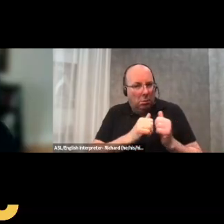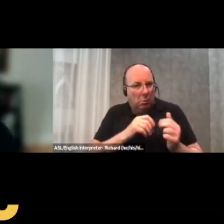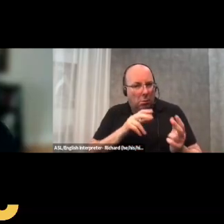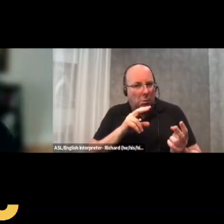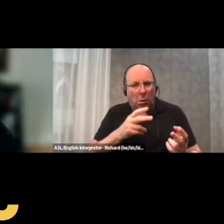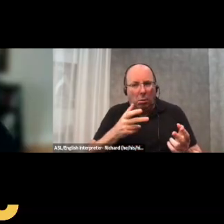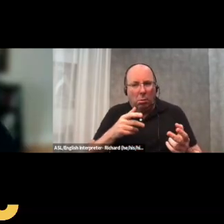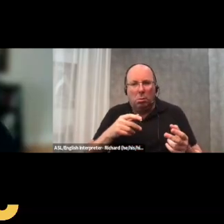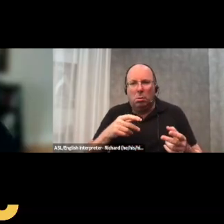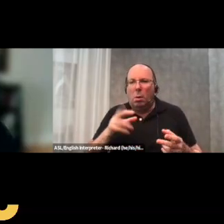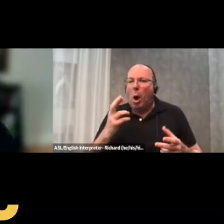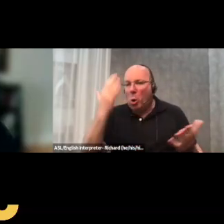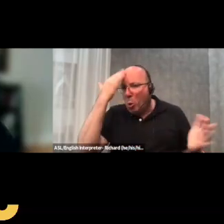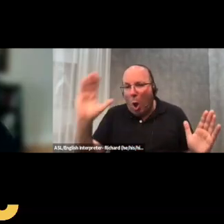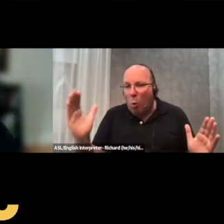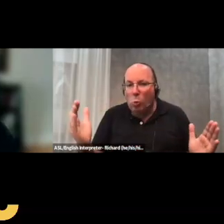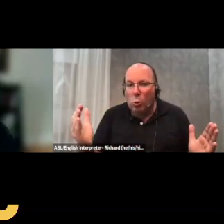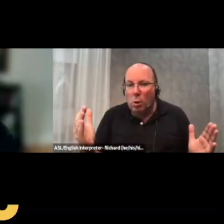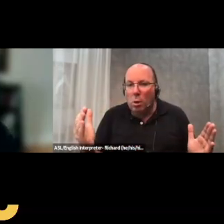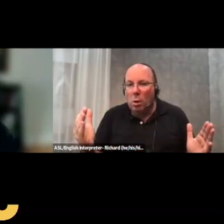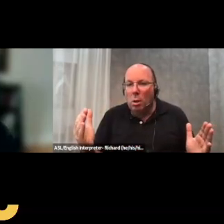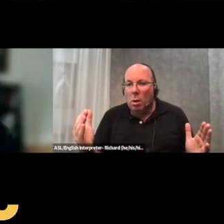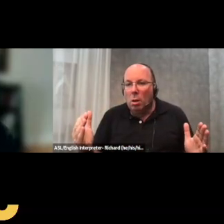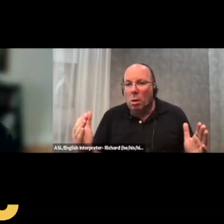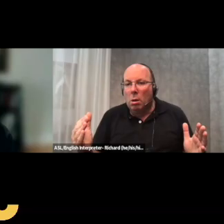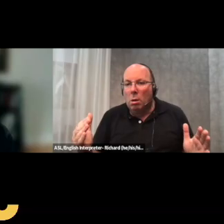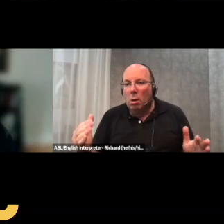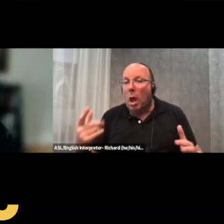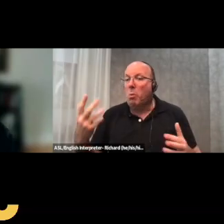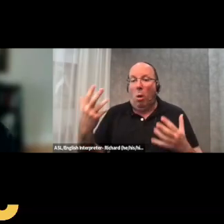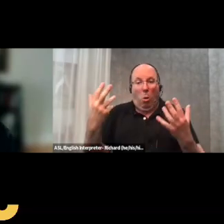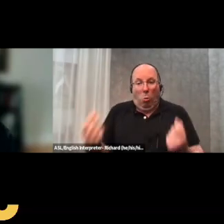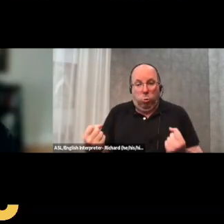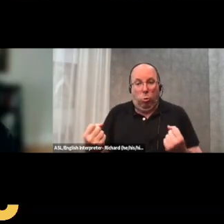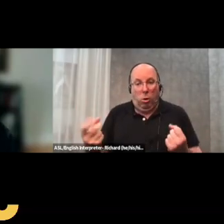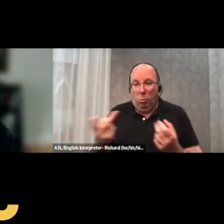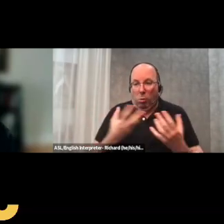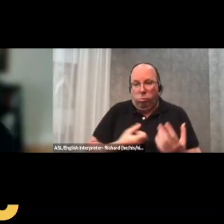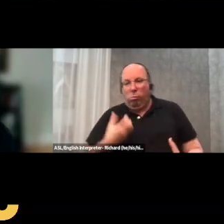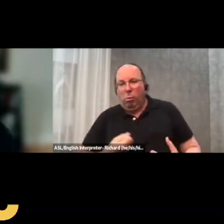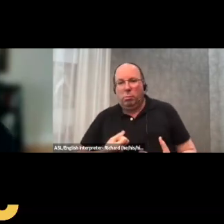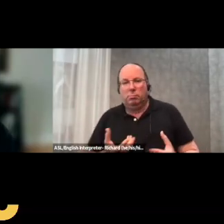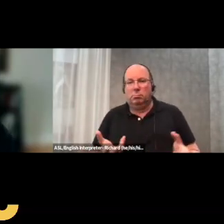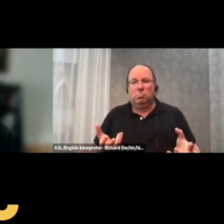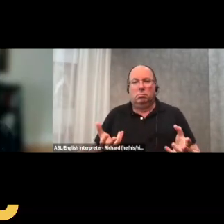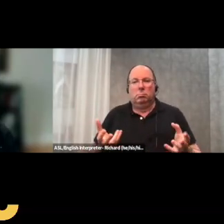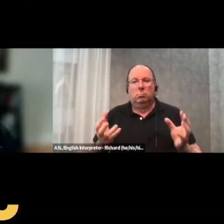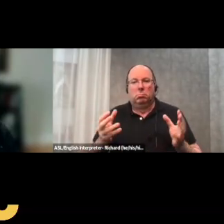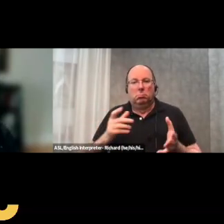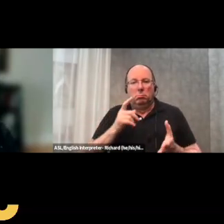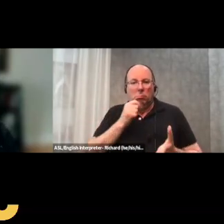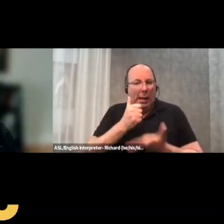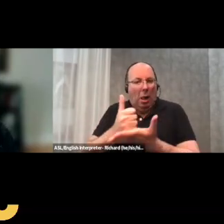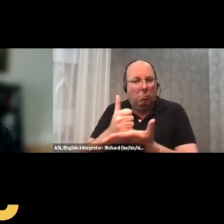partner what their boundaries are, you're doing both of you a disservice. So safe words, we just